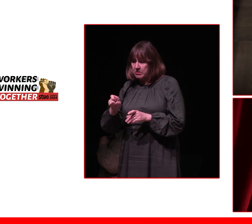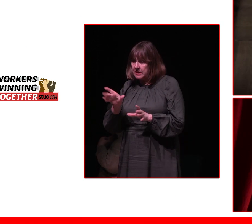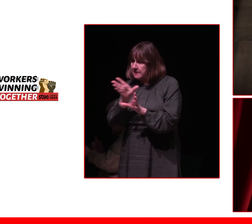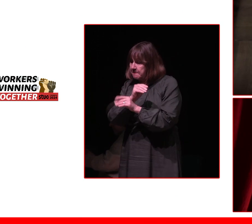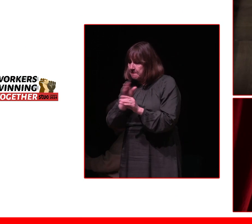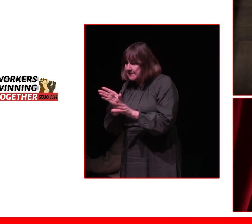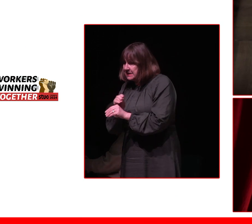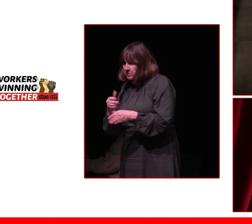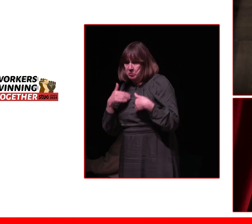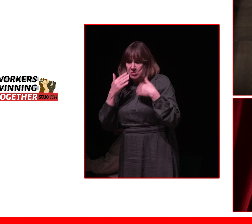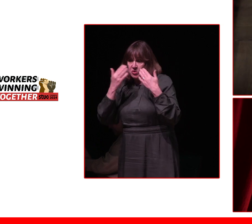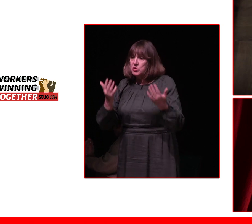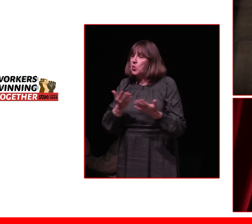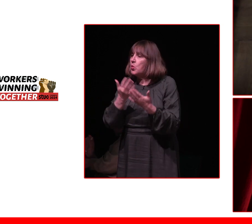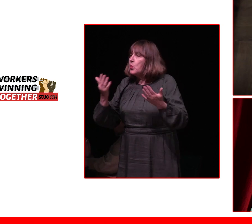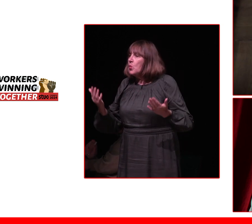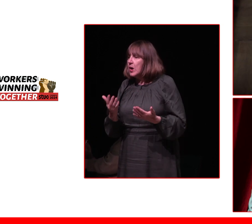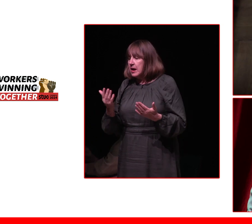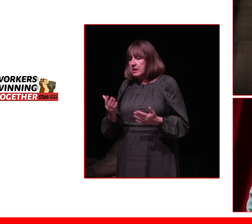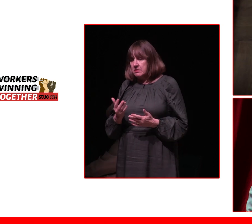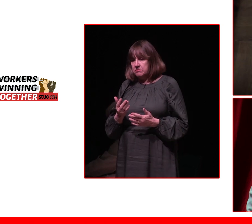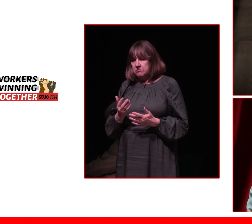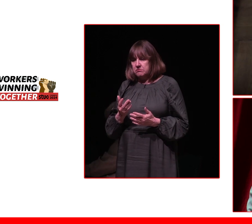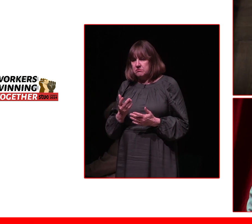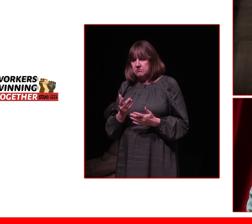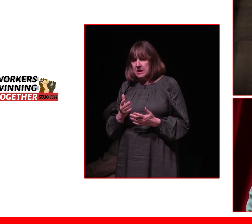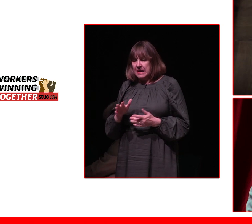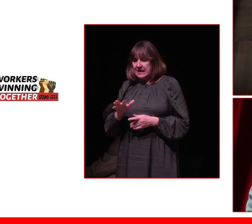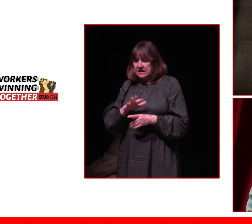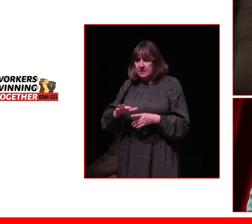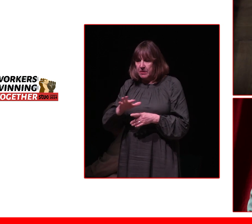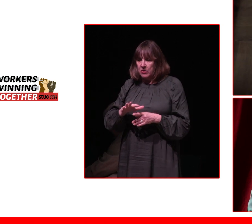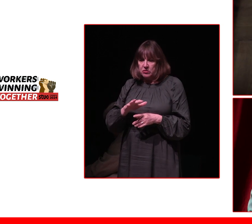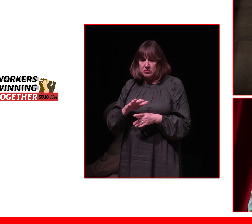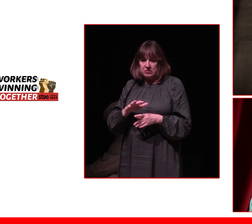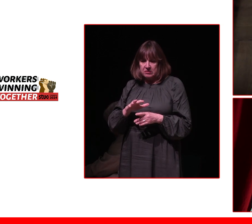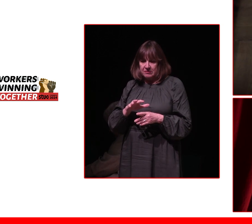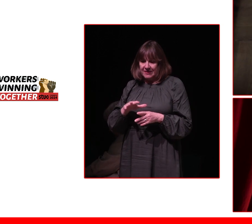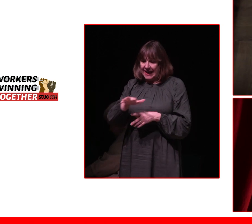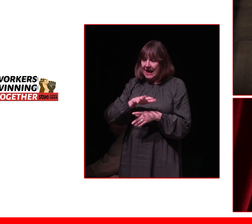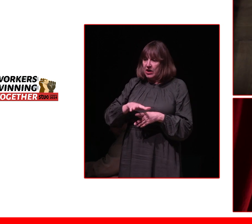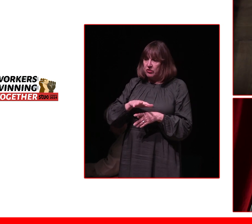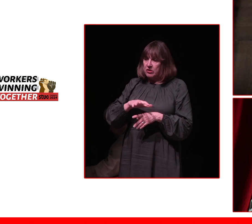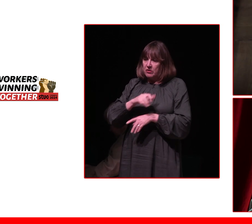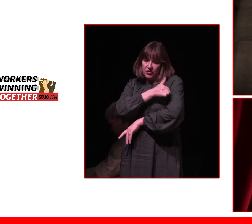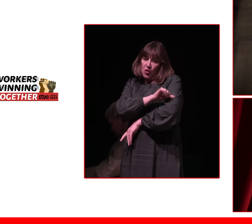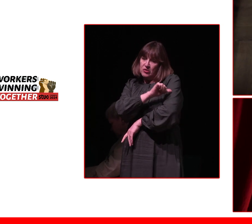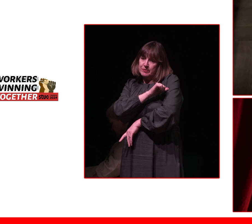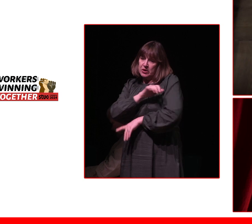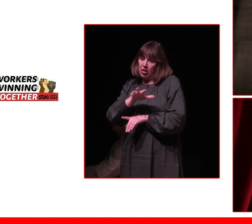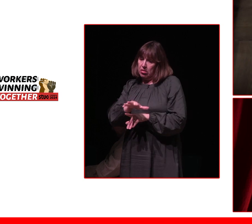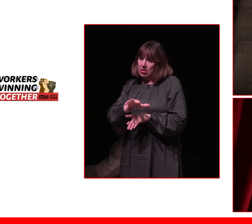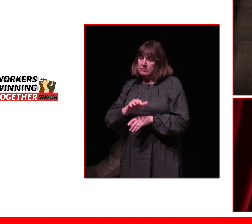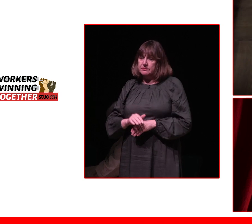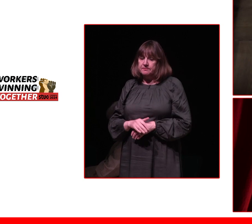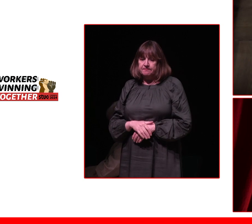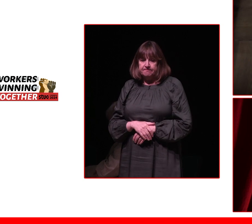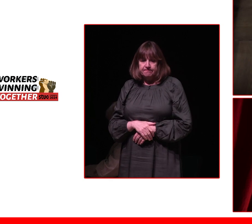their whereabouts. And this is around the Ashifa hospital there in Gaza.